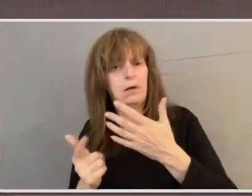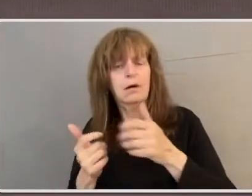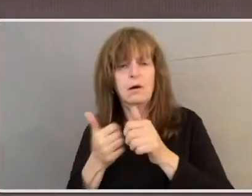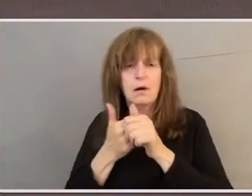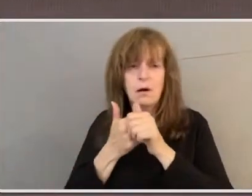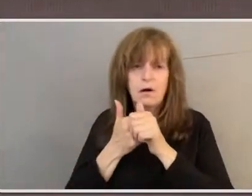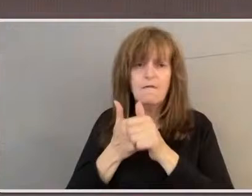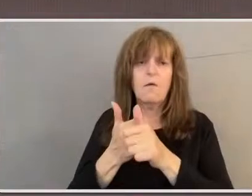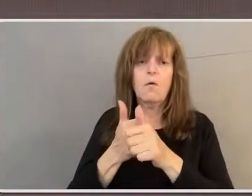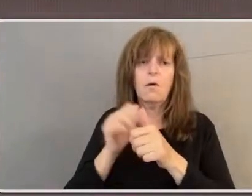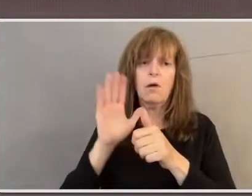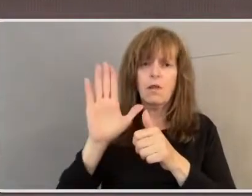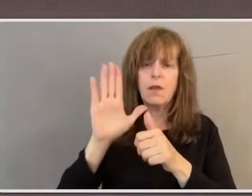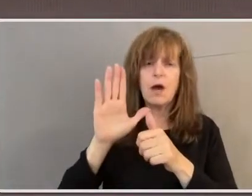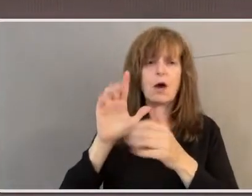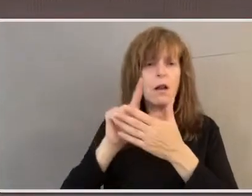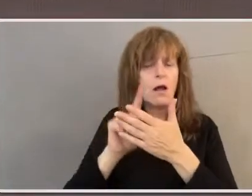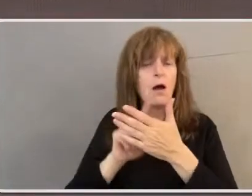office.